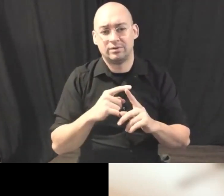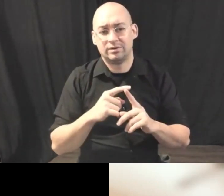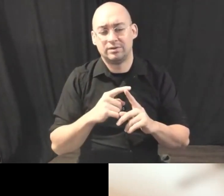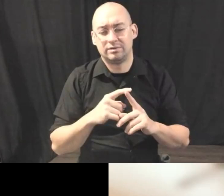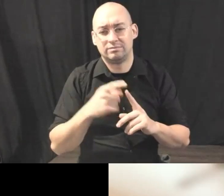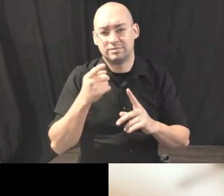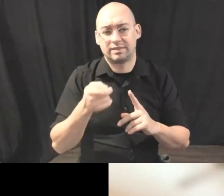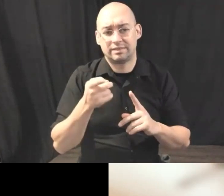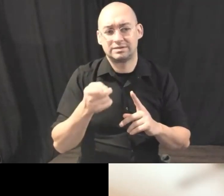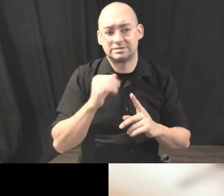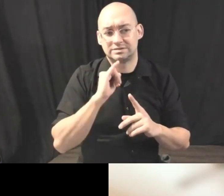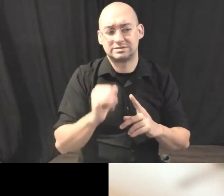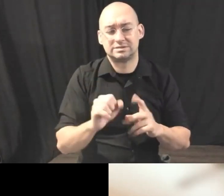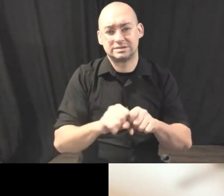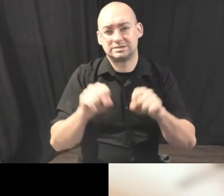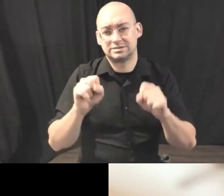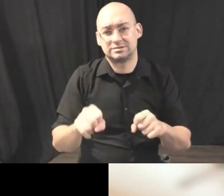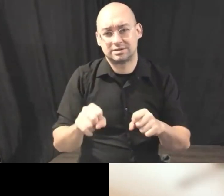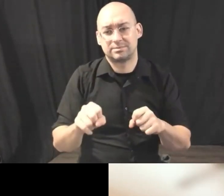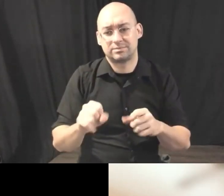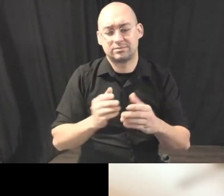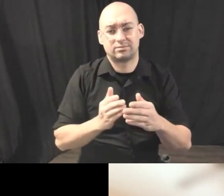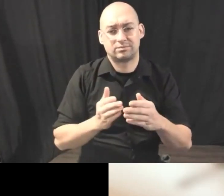sort of systemic, an issue across both